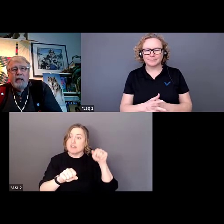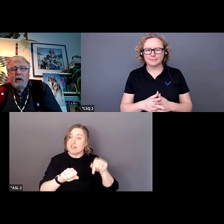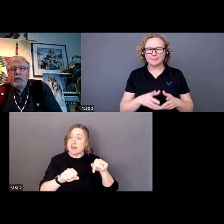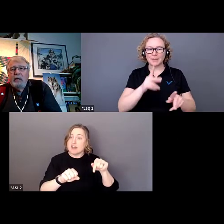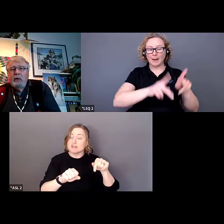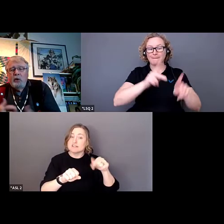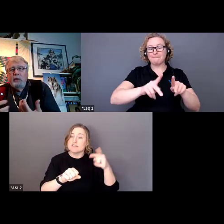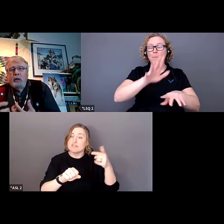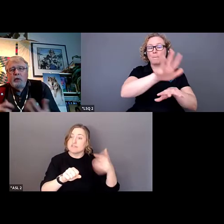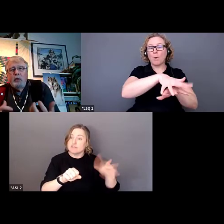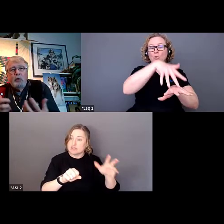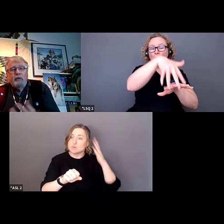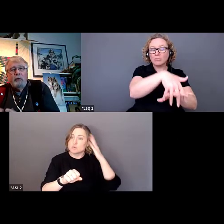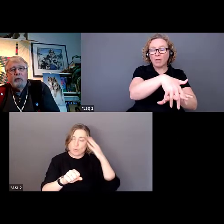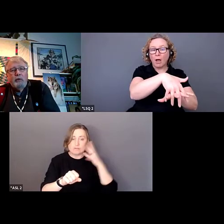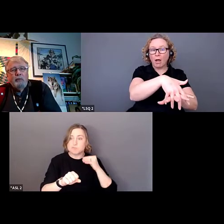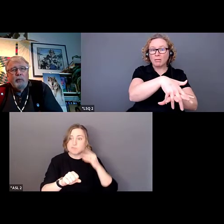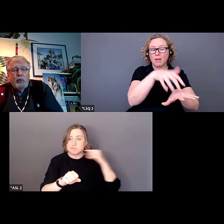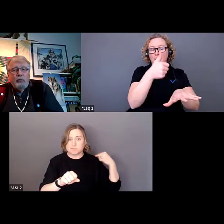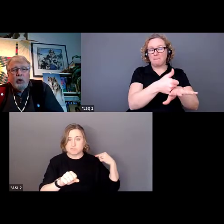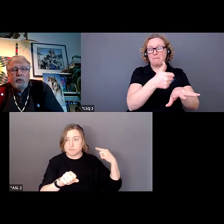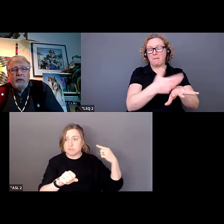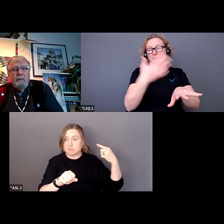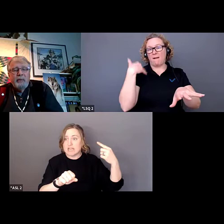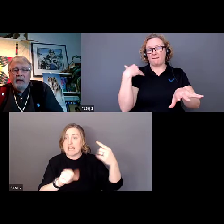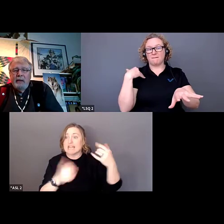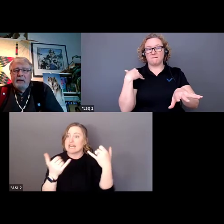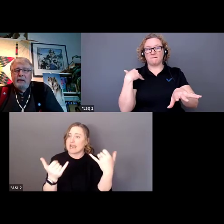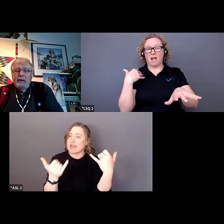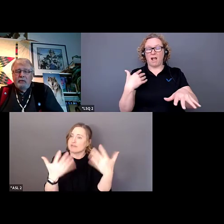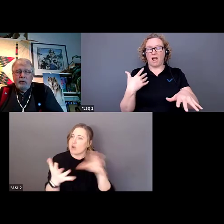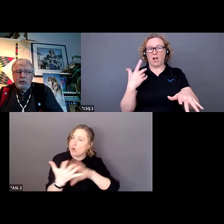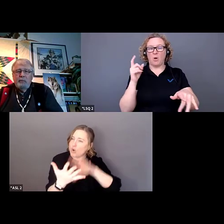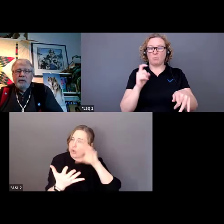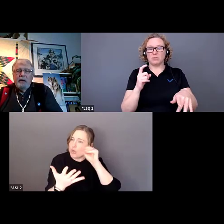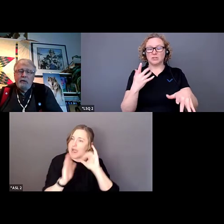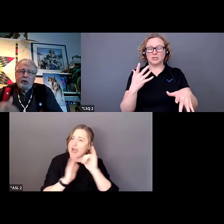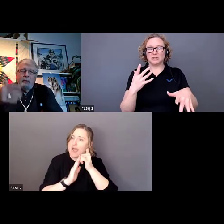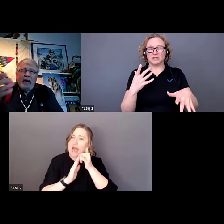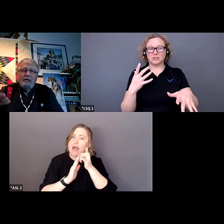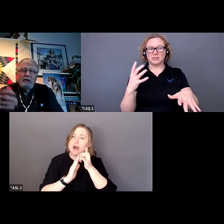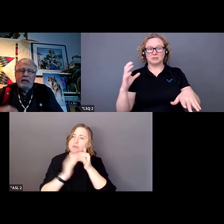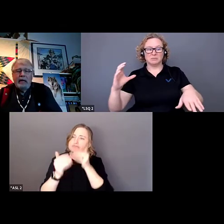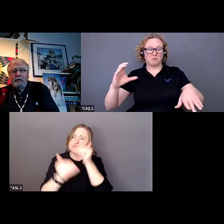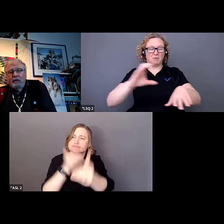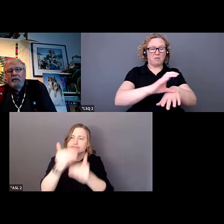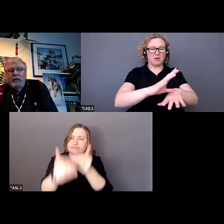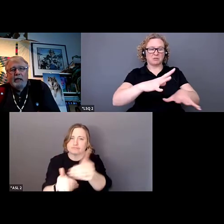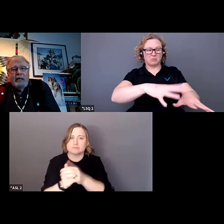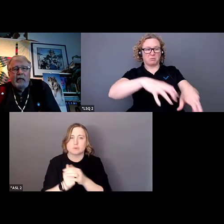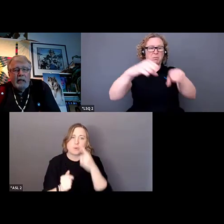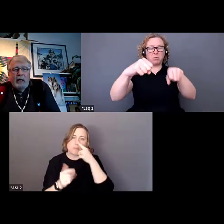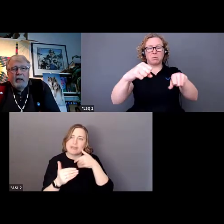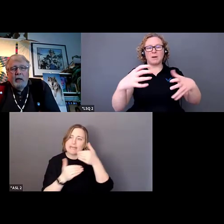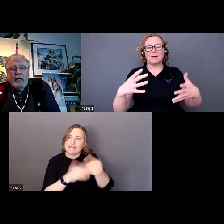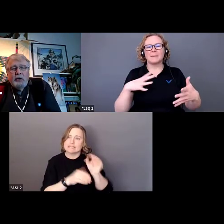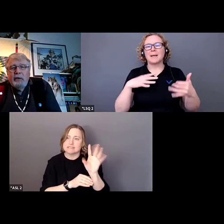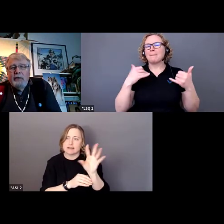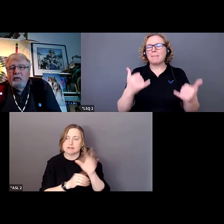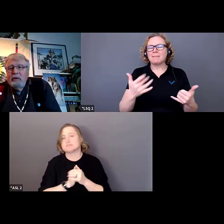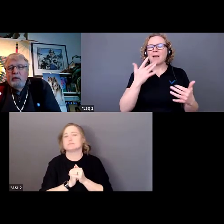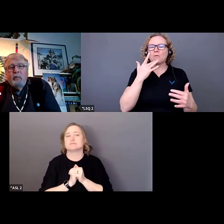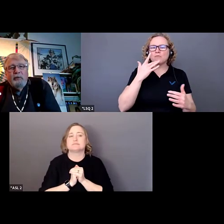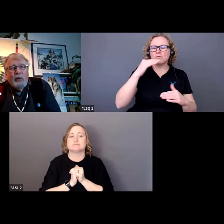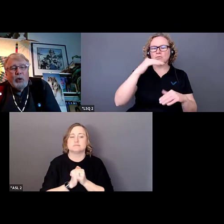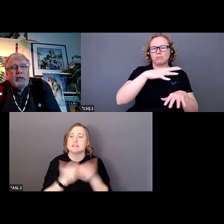potentially now we can learn and use to move forward. So if you could pass to the next slide then. I